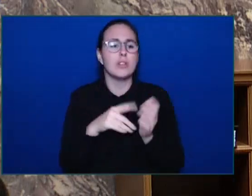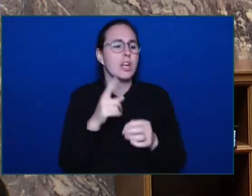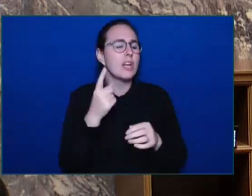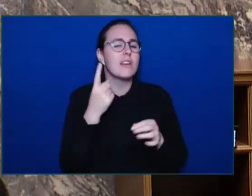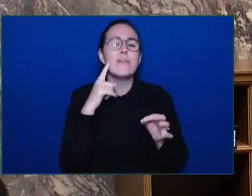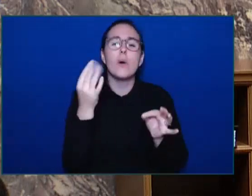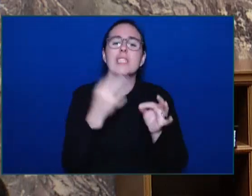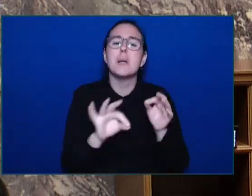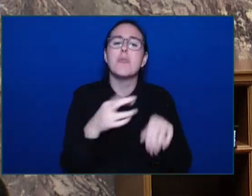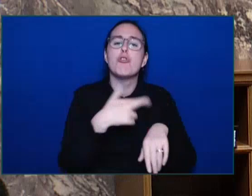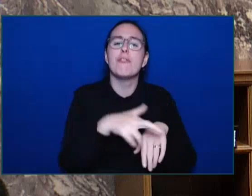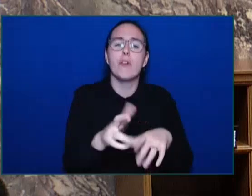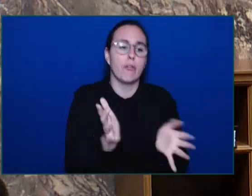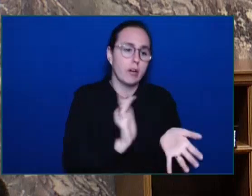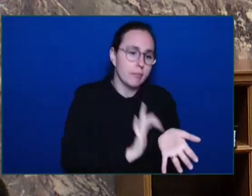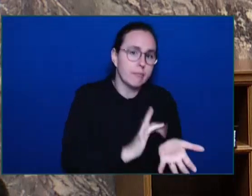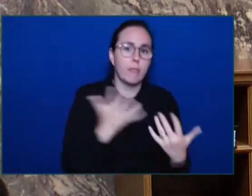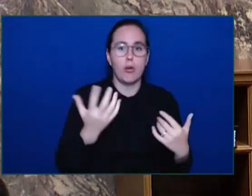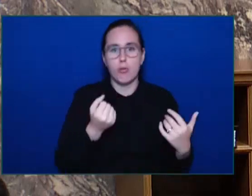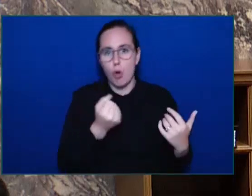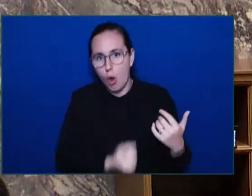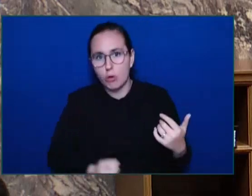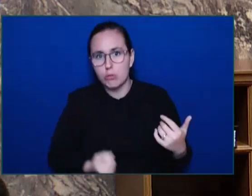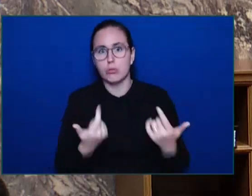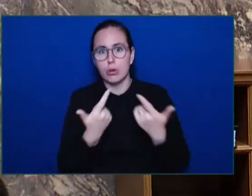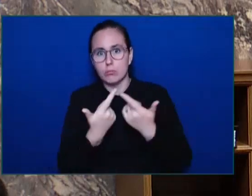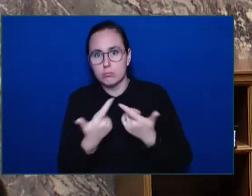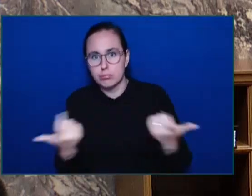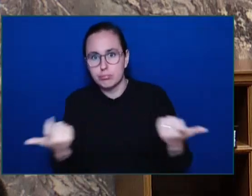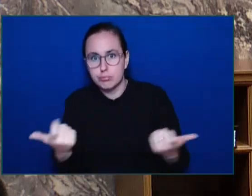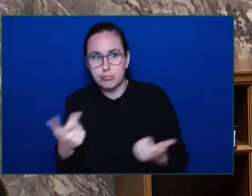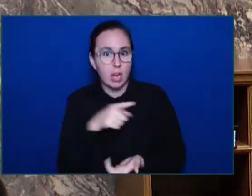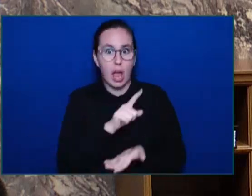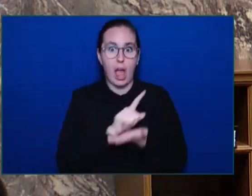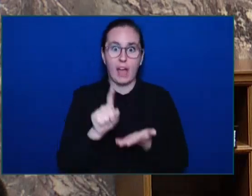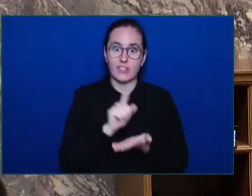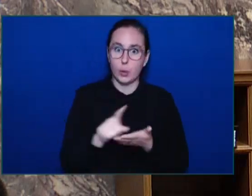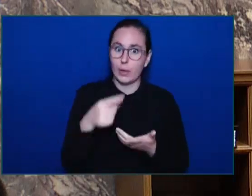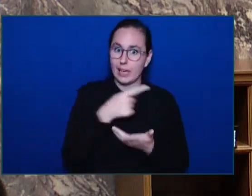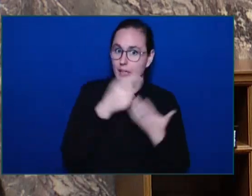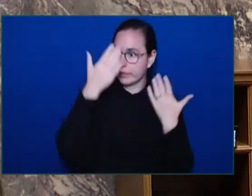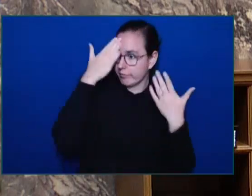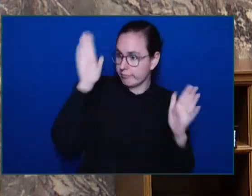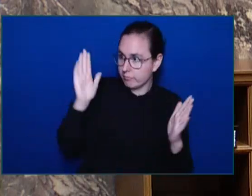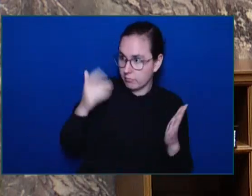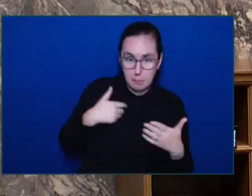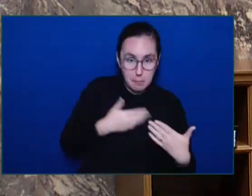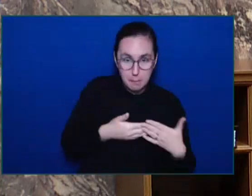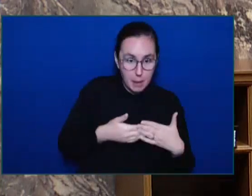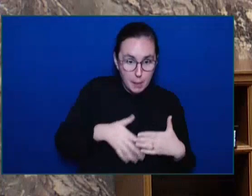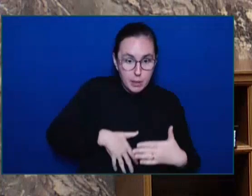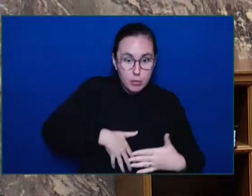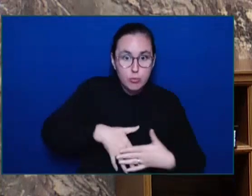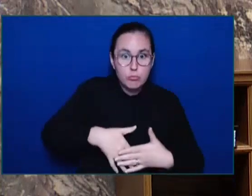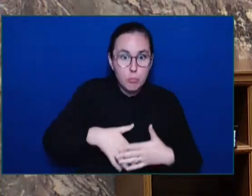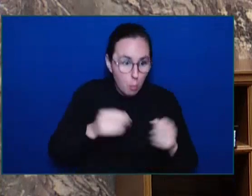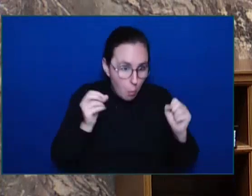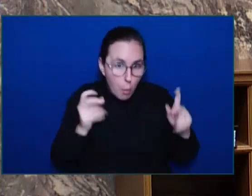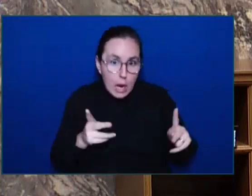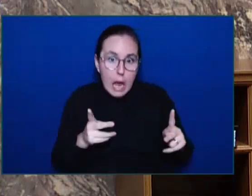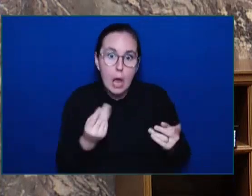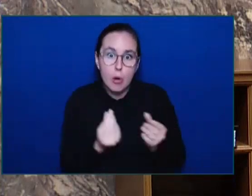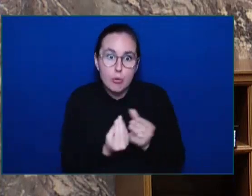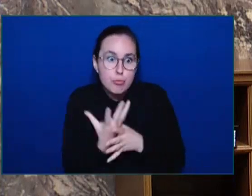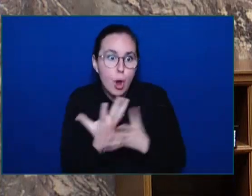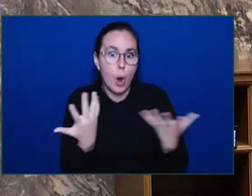measuring, if a baby is growing appropriately, or if they are missing important tests. They have no one to talk to ask these basic questions. One